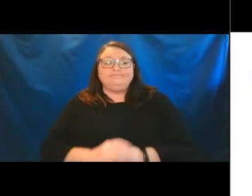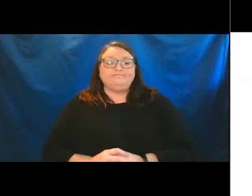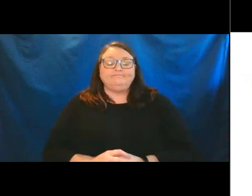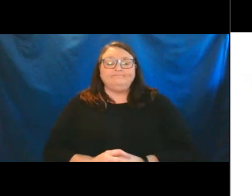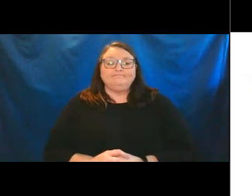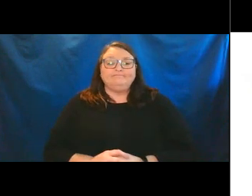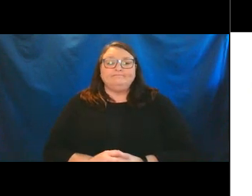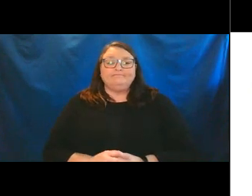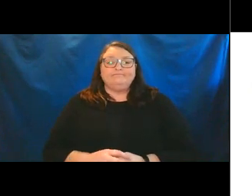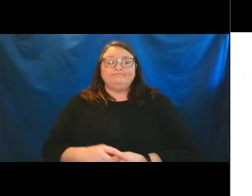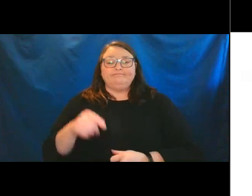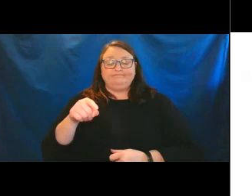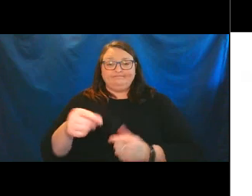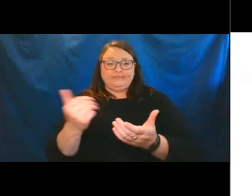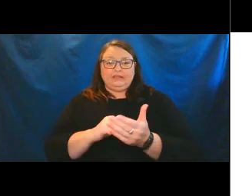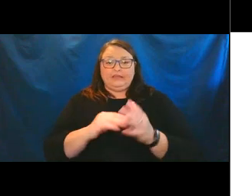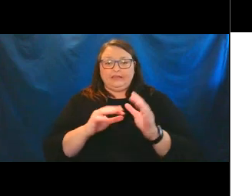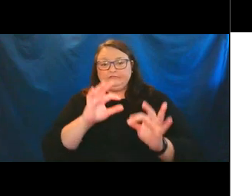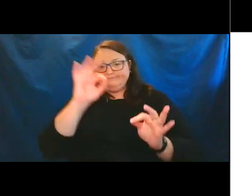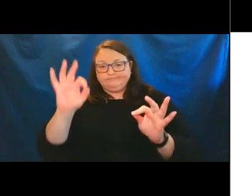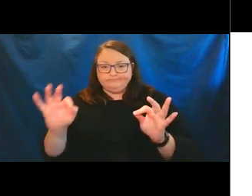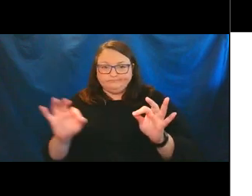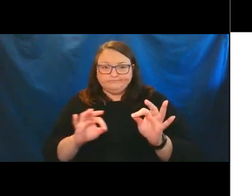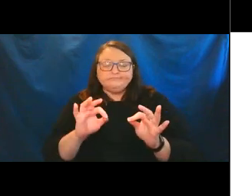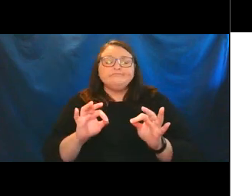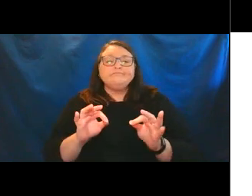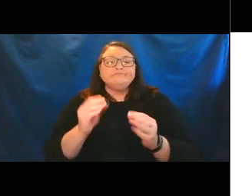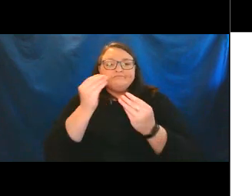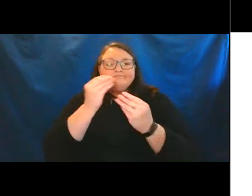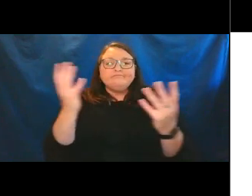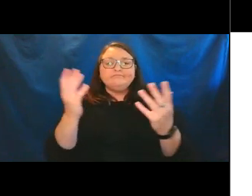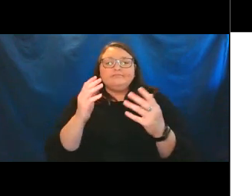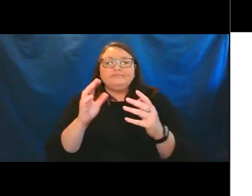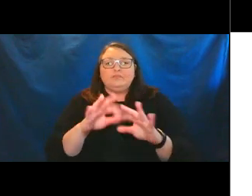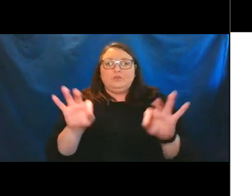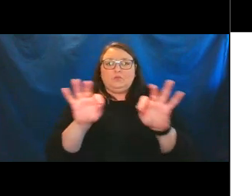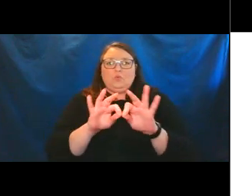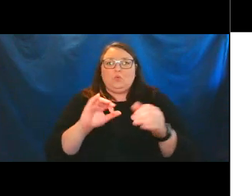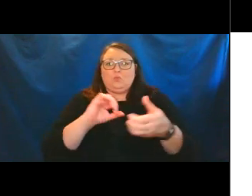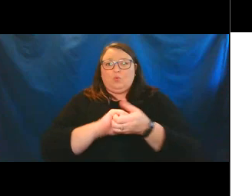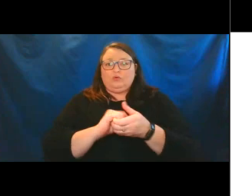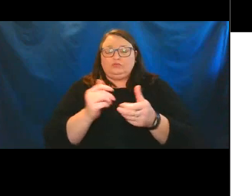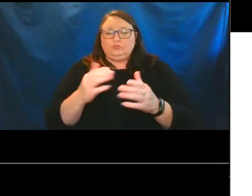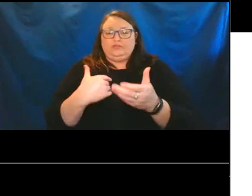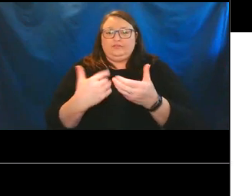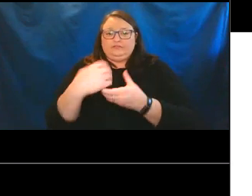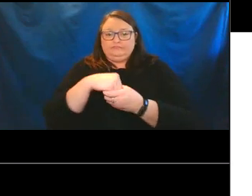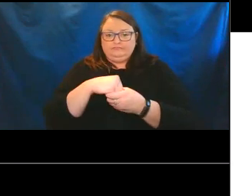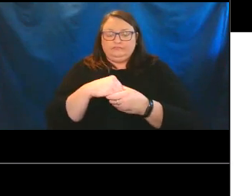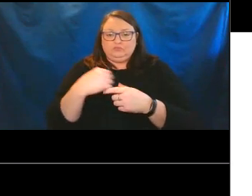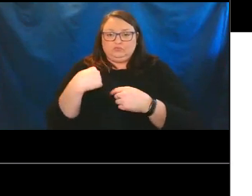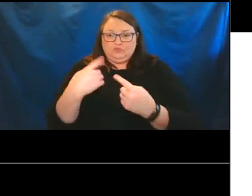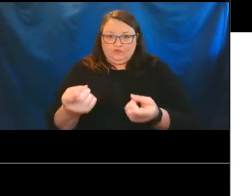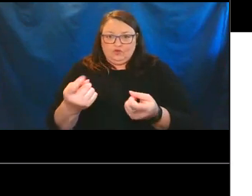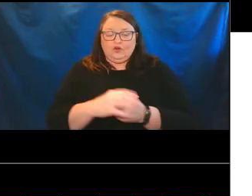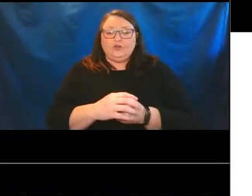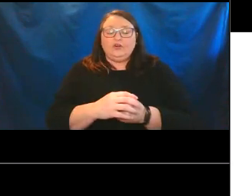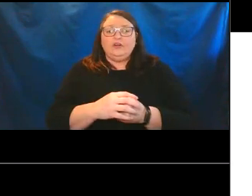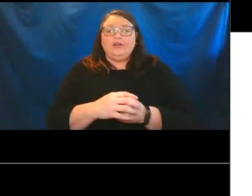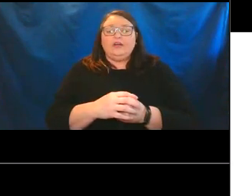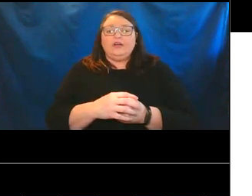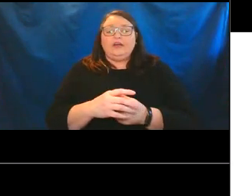This briefly, again, gives a sense of the core partners that we engaged so far, and the gray circles indicate the new